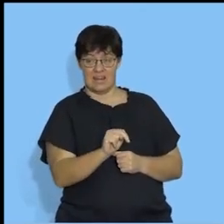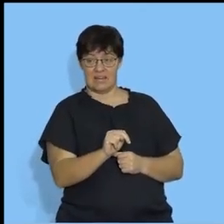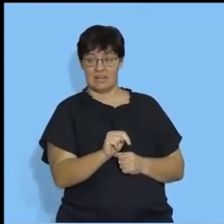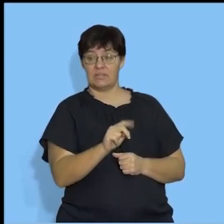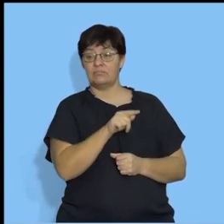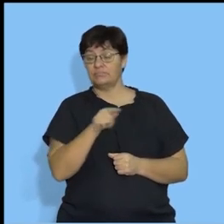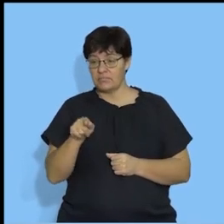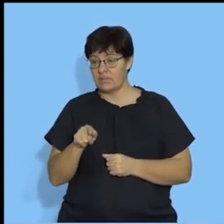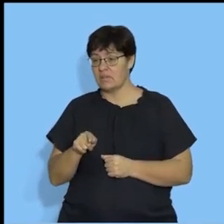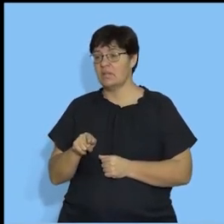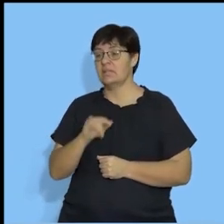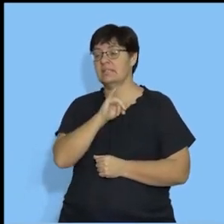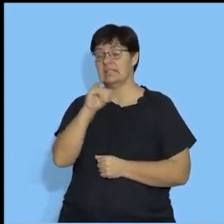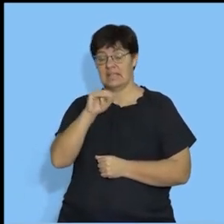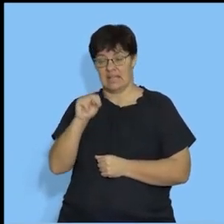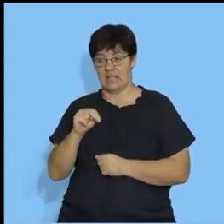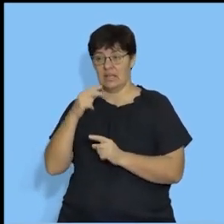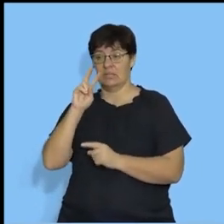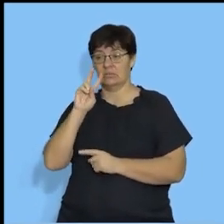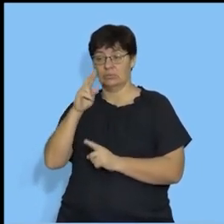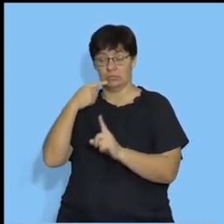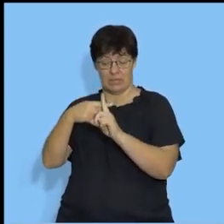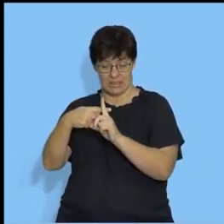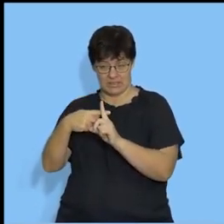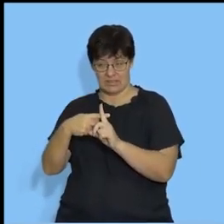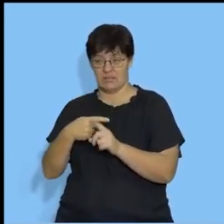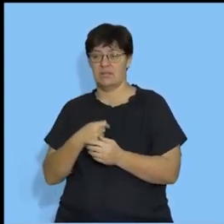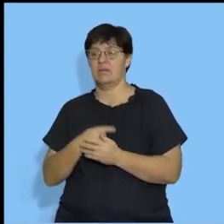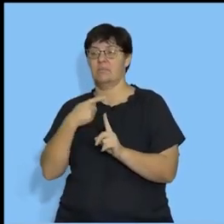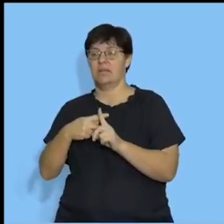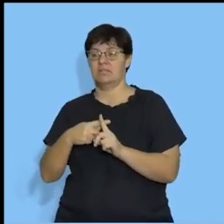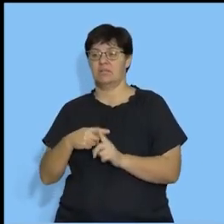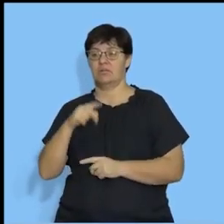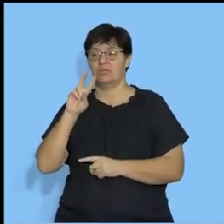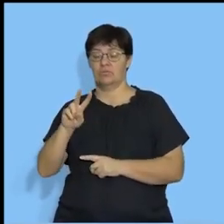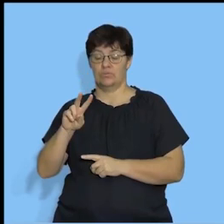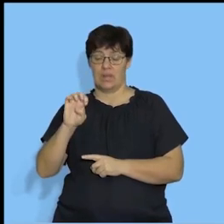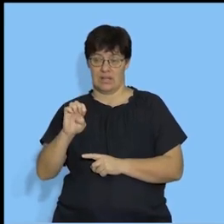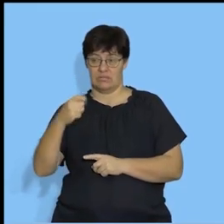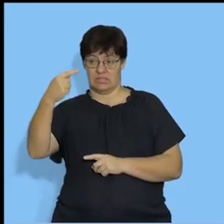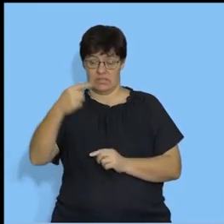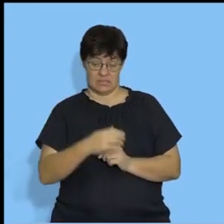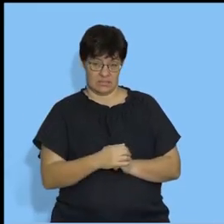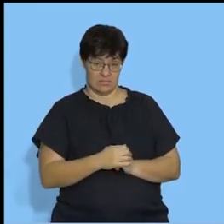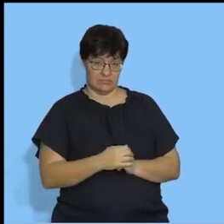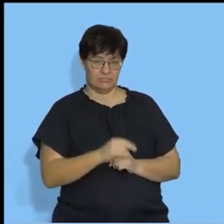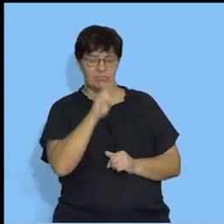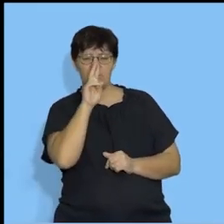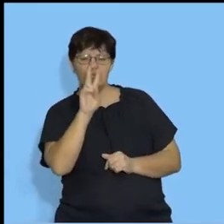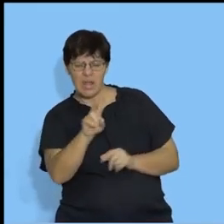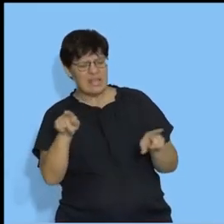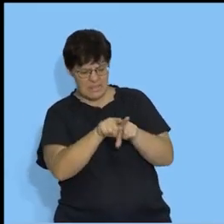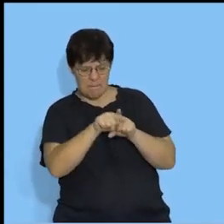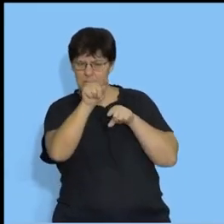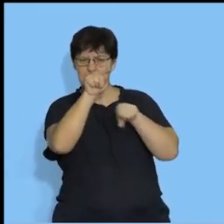zinc ions in solution plus 2 electrons. Now we're looking at the same substance in 2 different